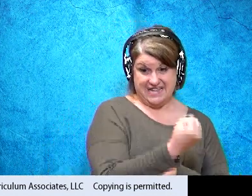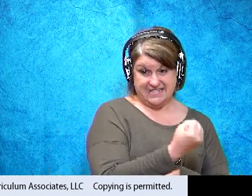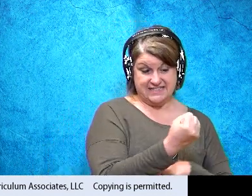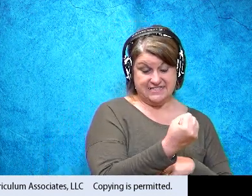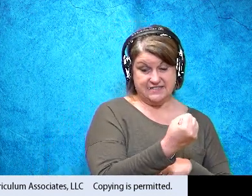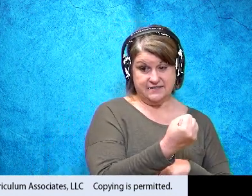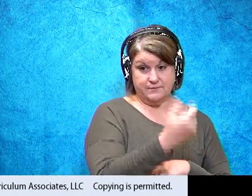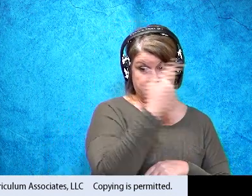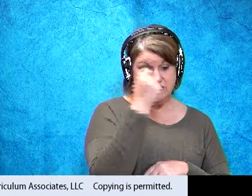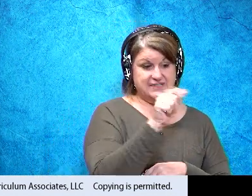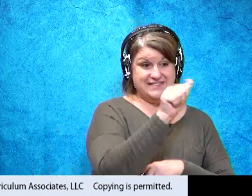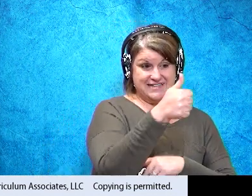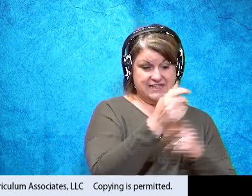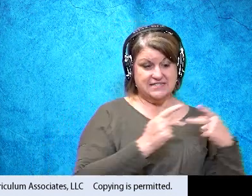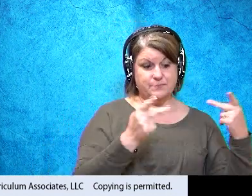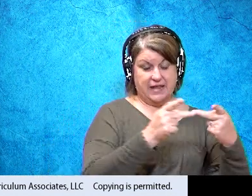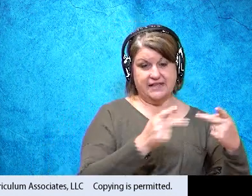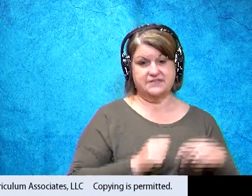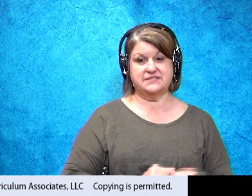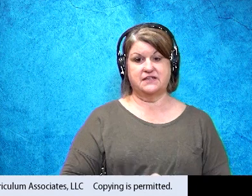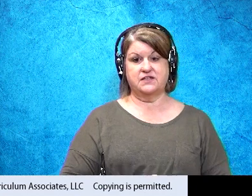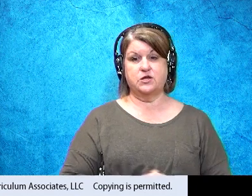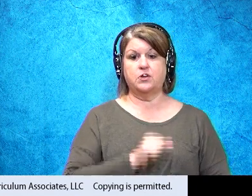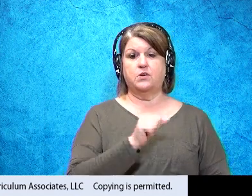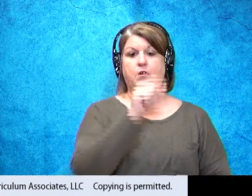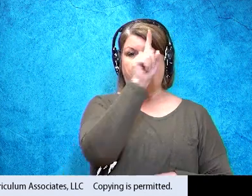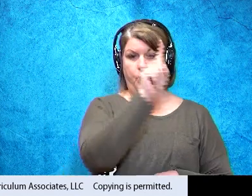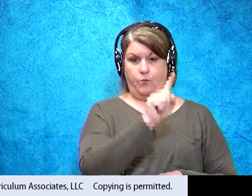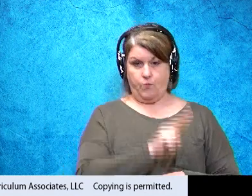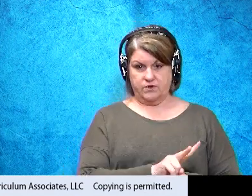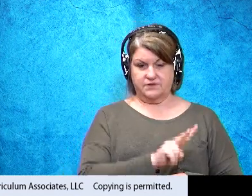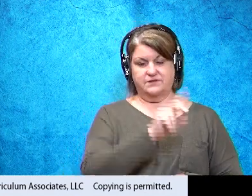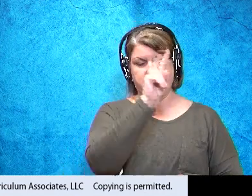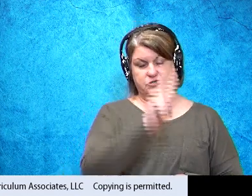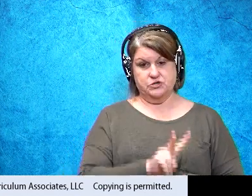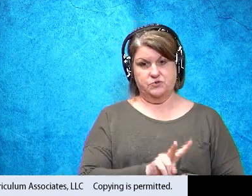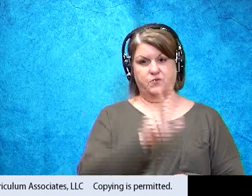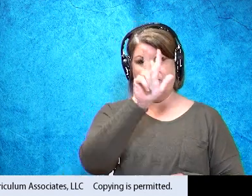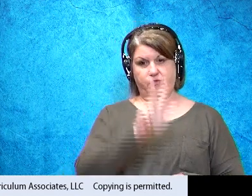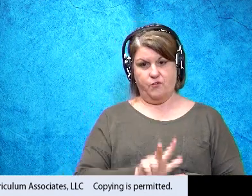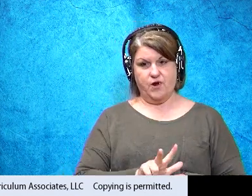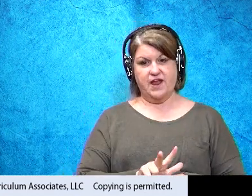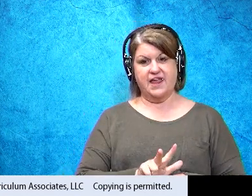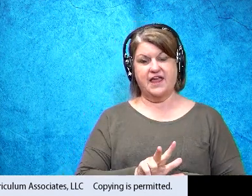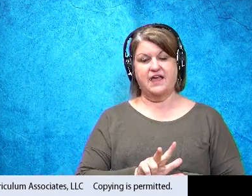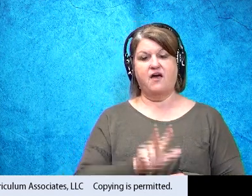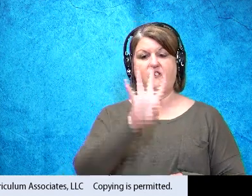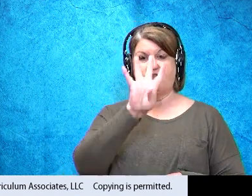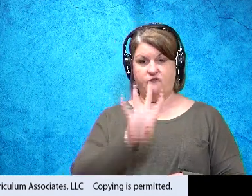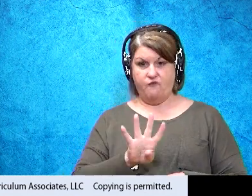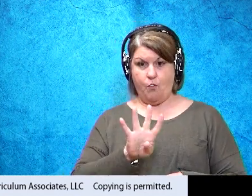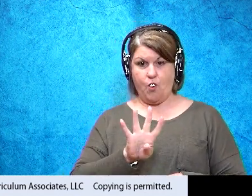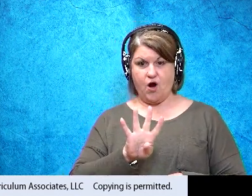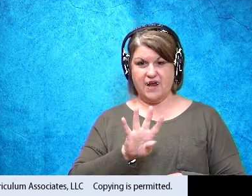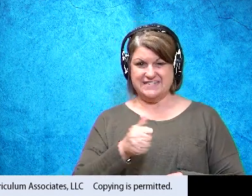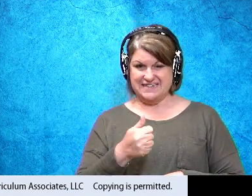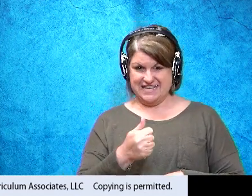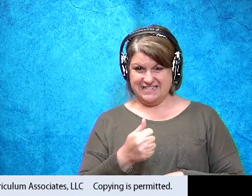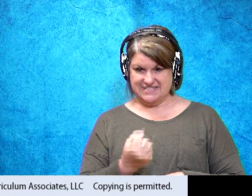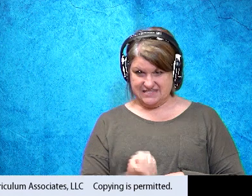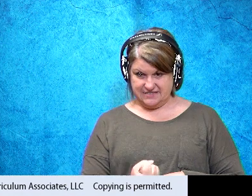tens place. 1, 2, 3, 4 tens, and my